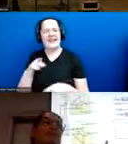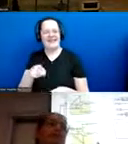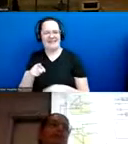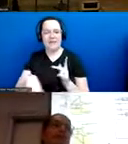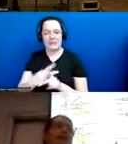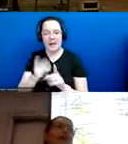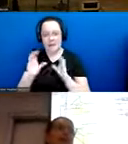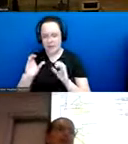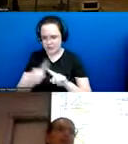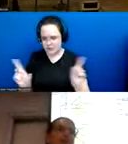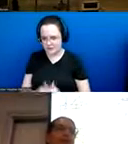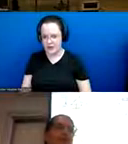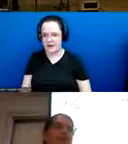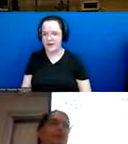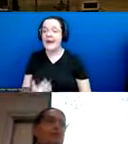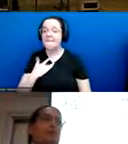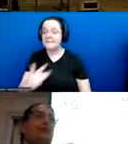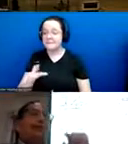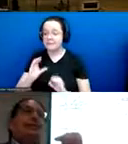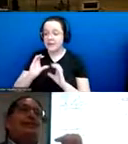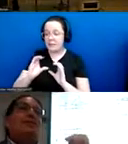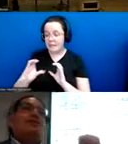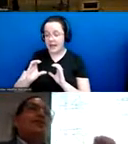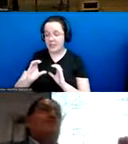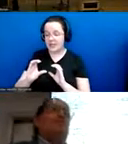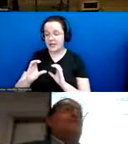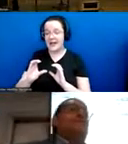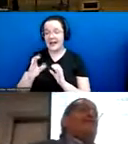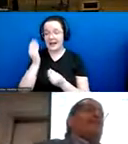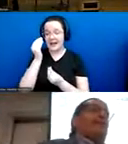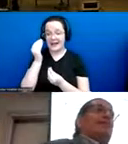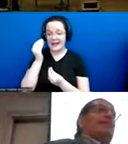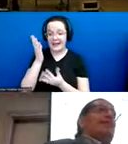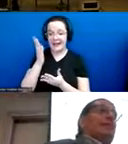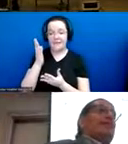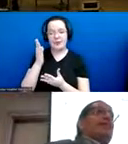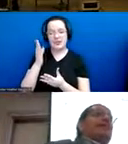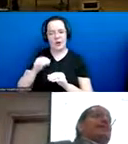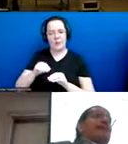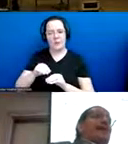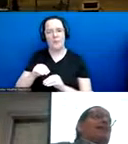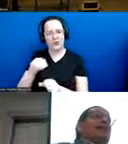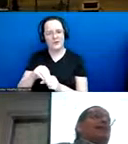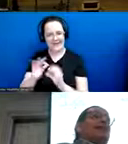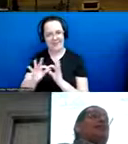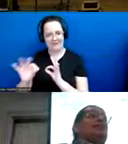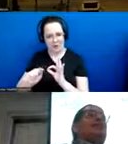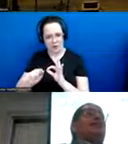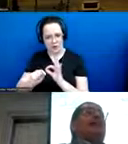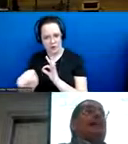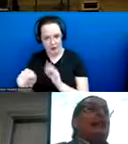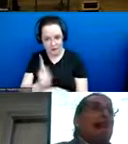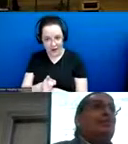right? Because normally in communication that we do, the information moves in the fiber, right? In this kind of